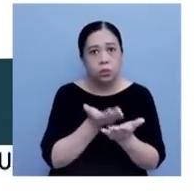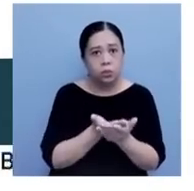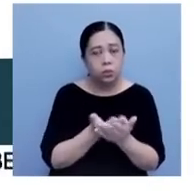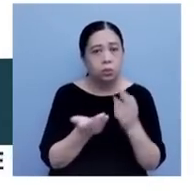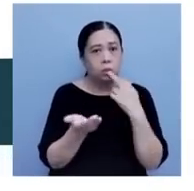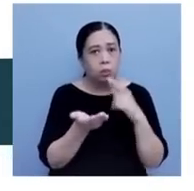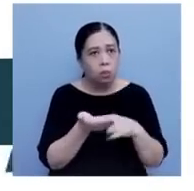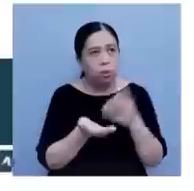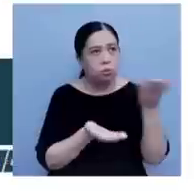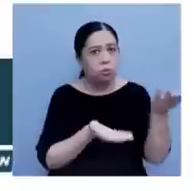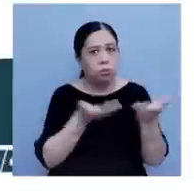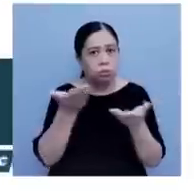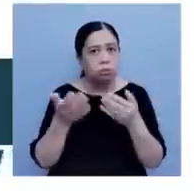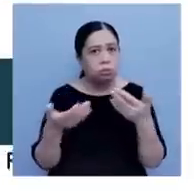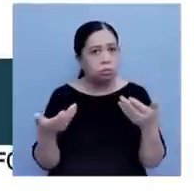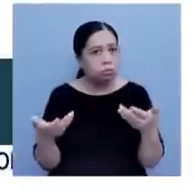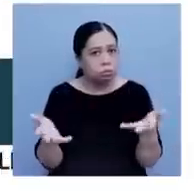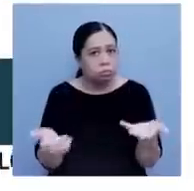been submitted.